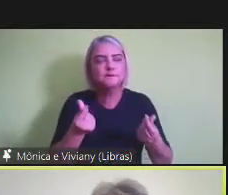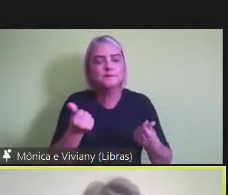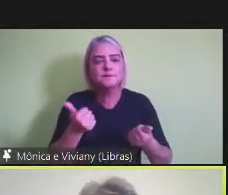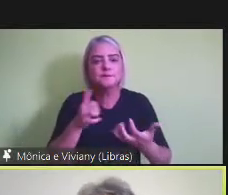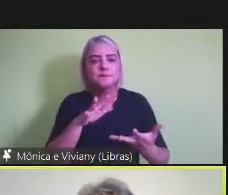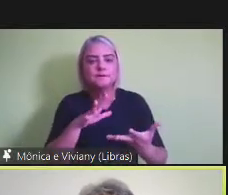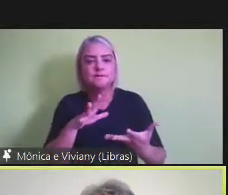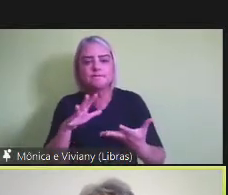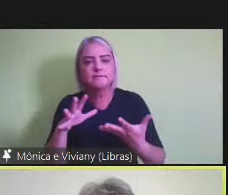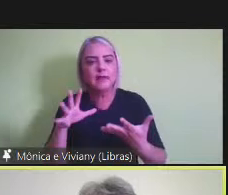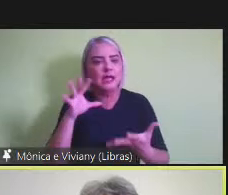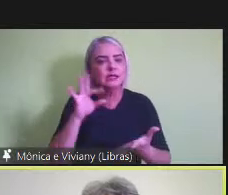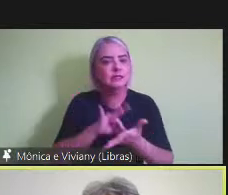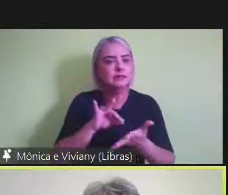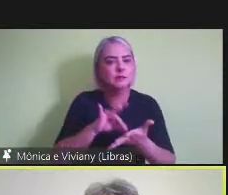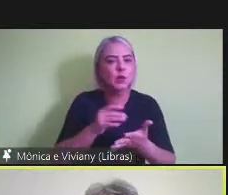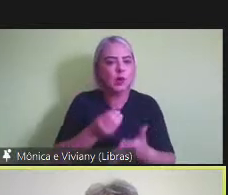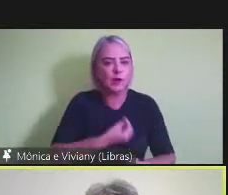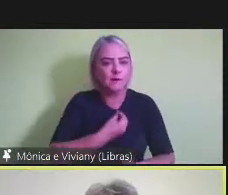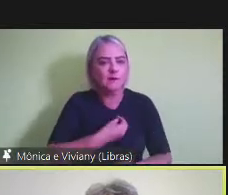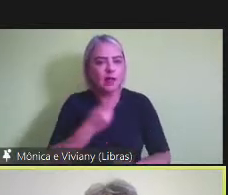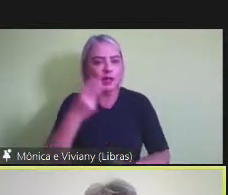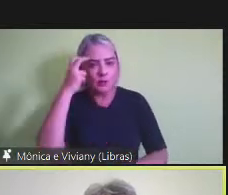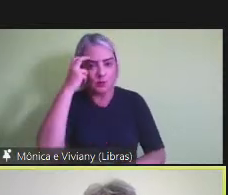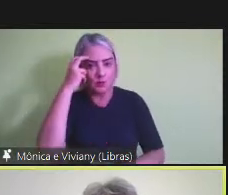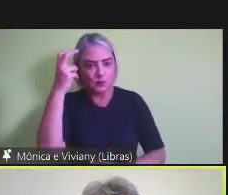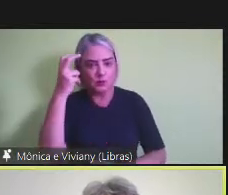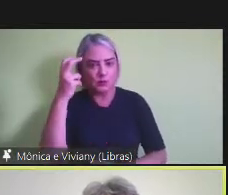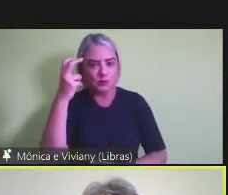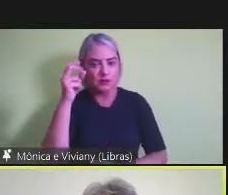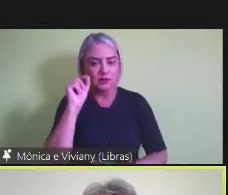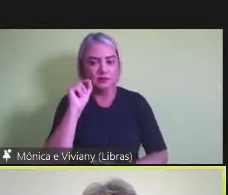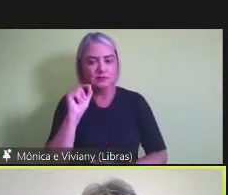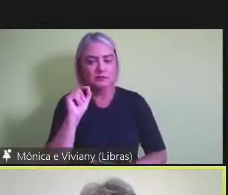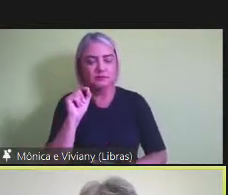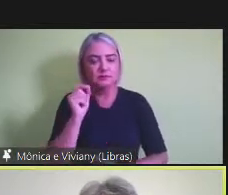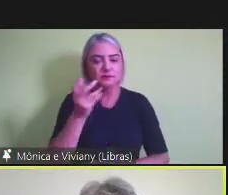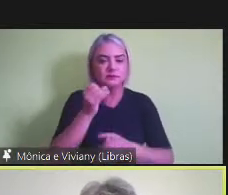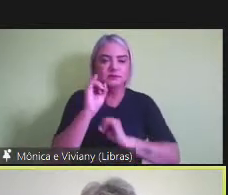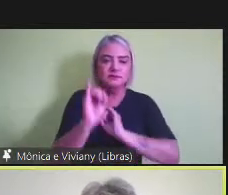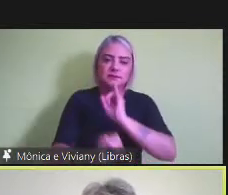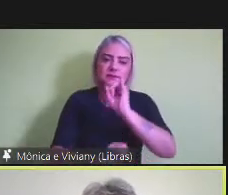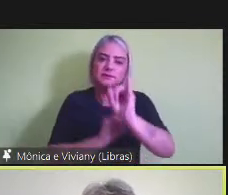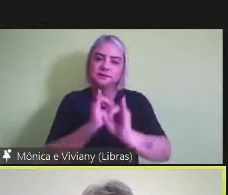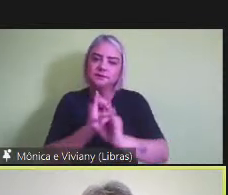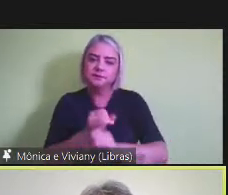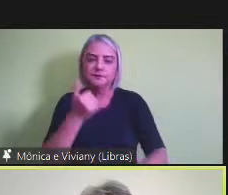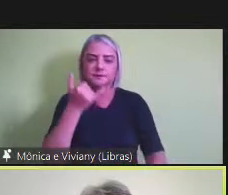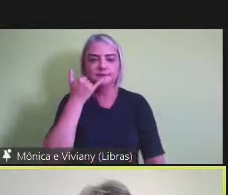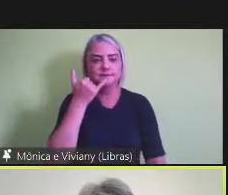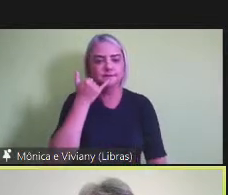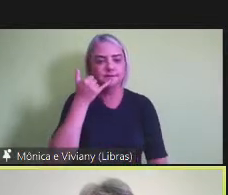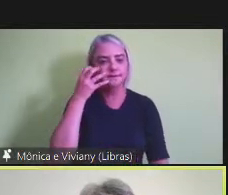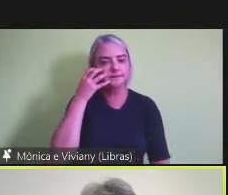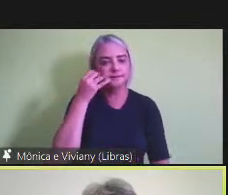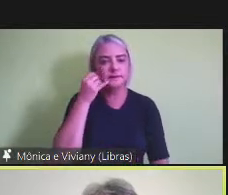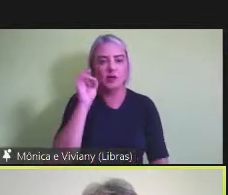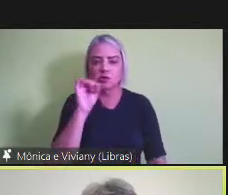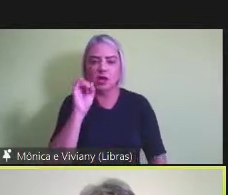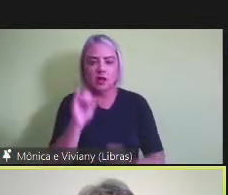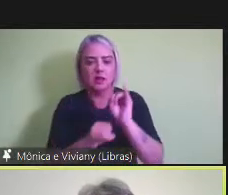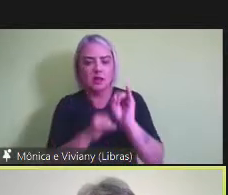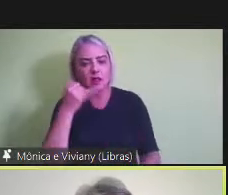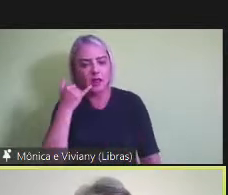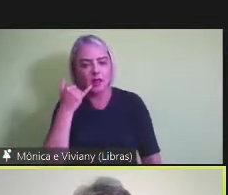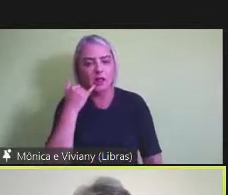because nowadays, in this world that we live, we have a culture of the internet and the cell phone, not only